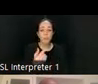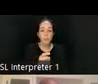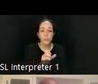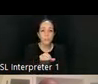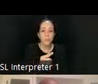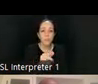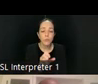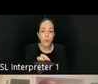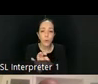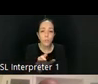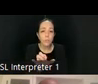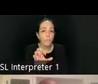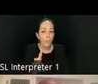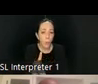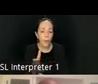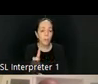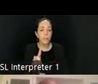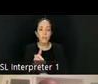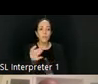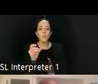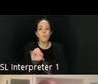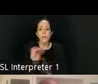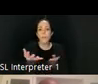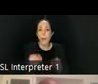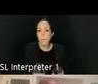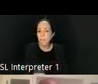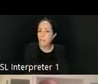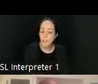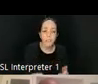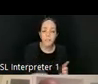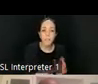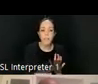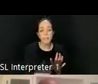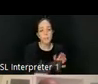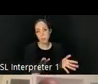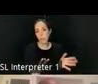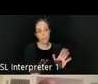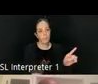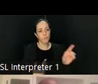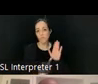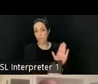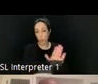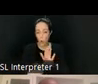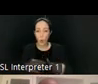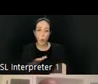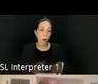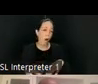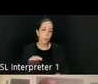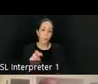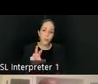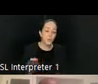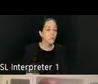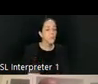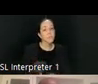forbid, but what if? Loss of publicity, spotlight, you know, media attention. These